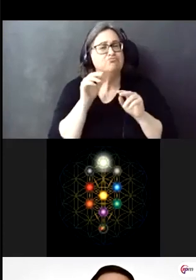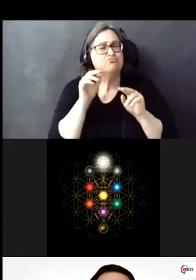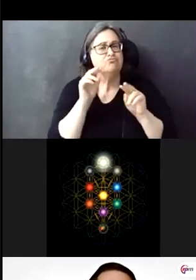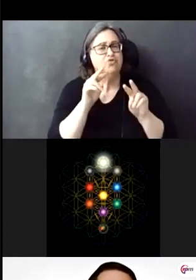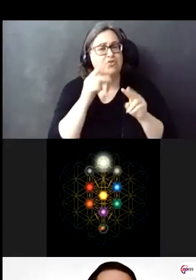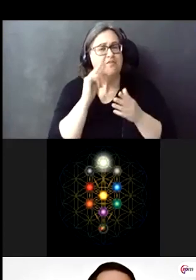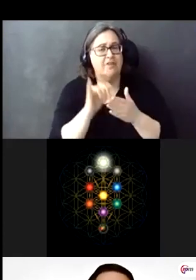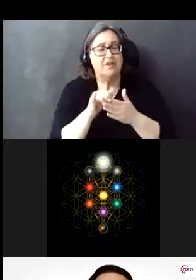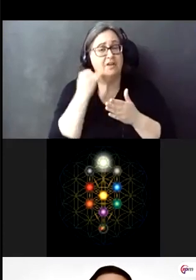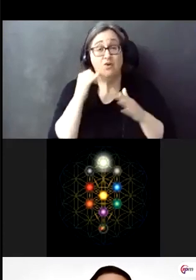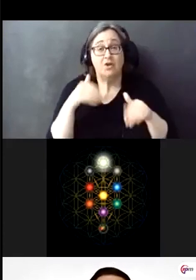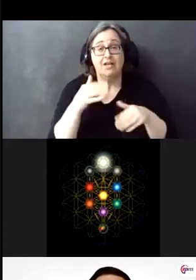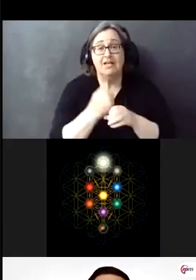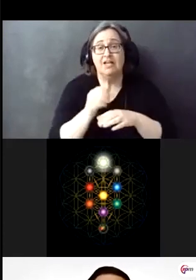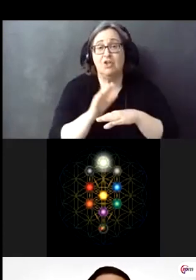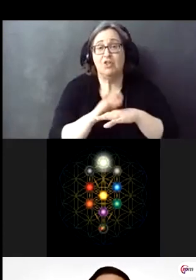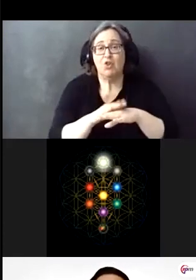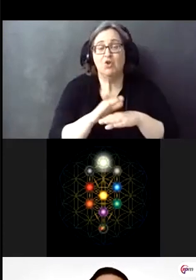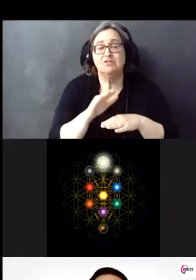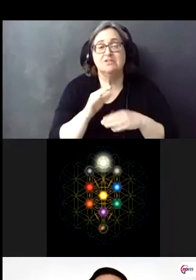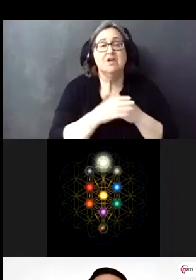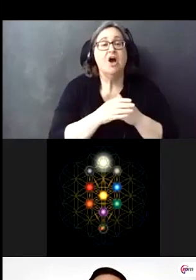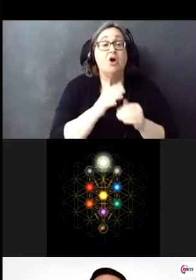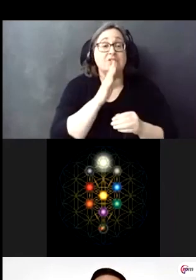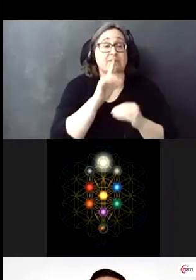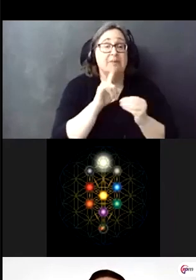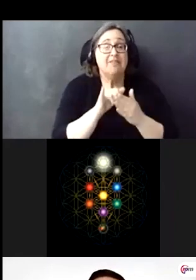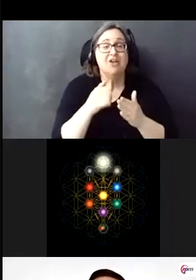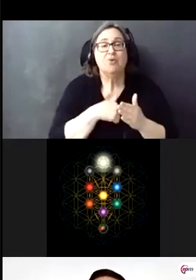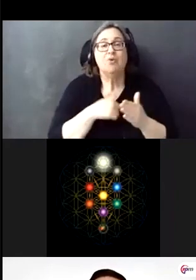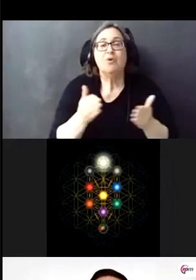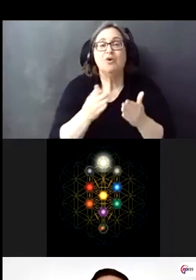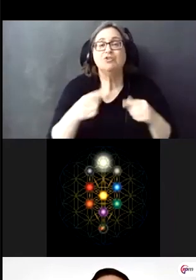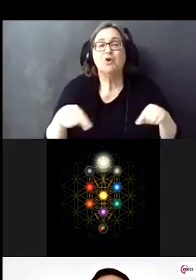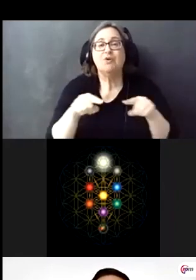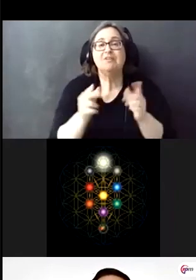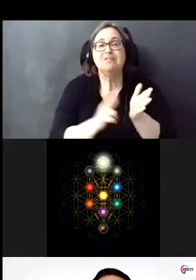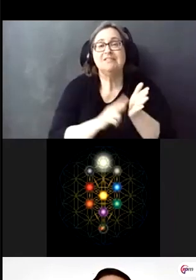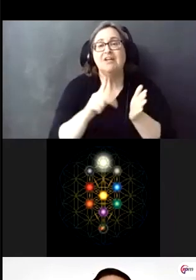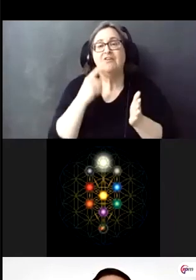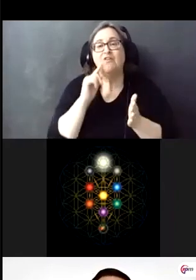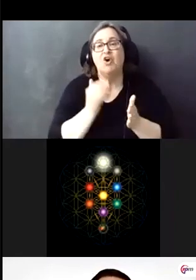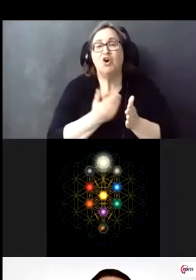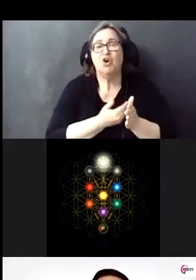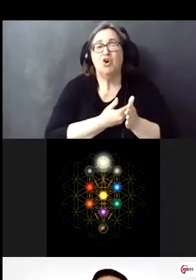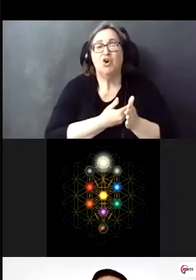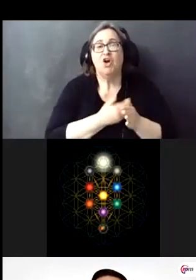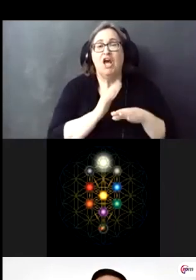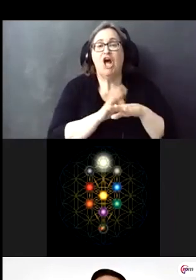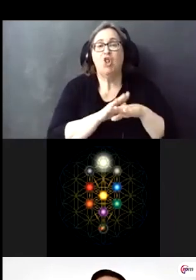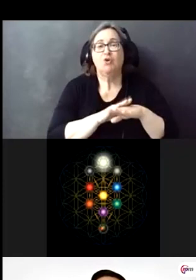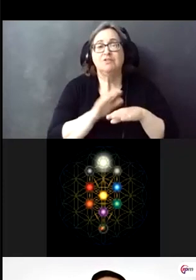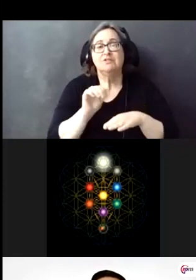already getting those alerts. Speaking of which, we highly encourage everyone to sign up for our alerts, where